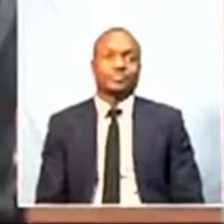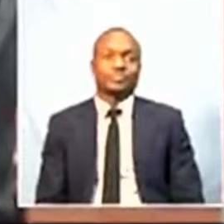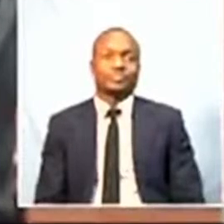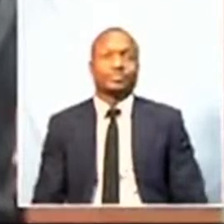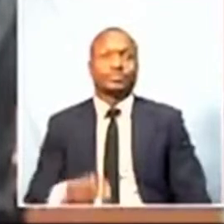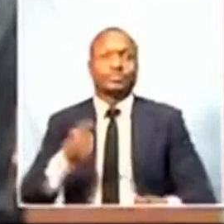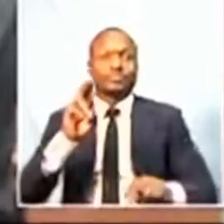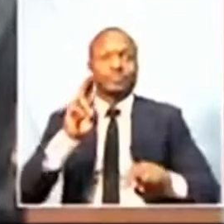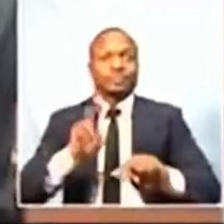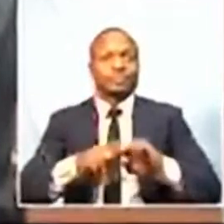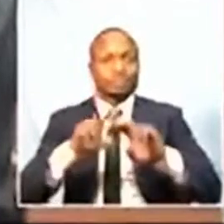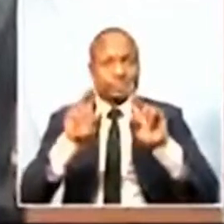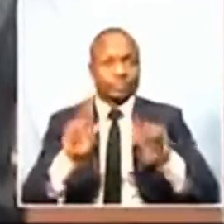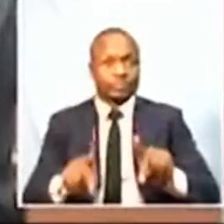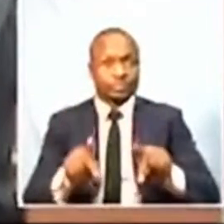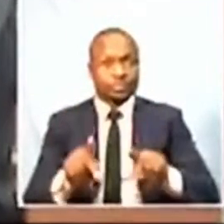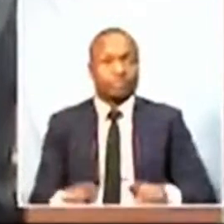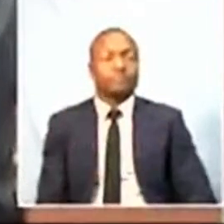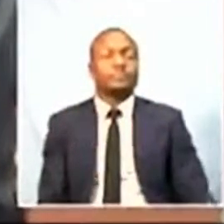Chairperson,